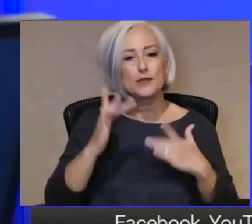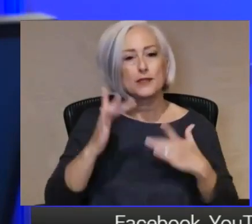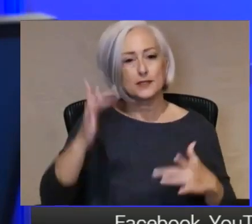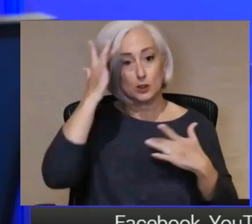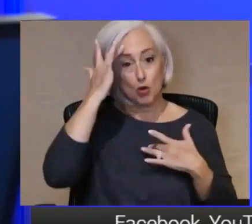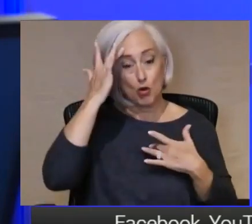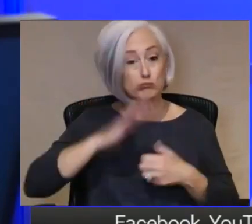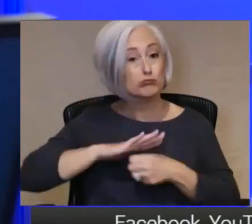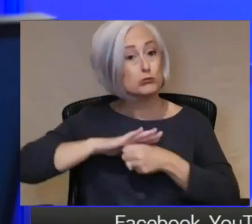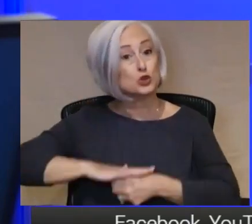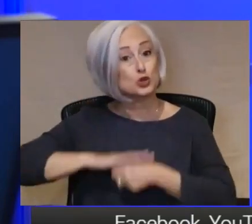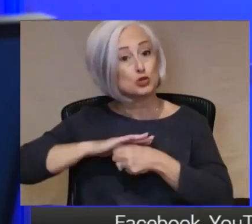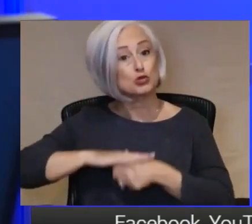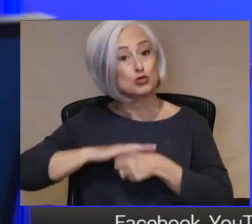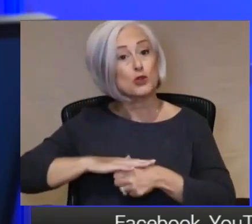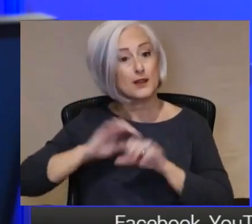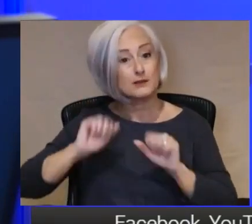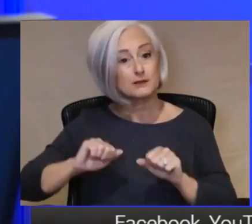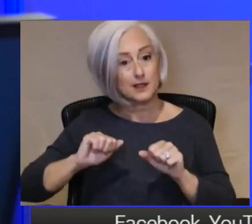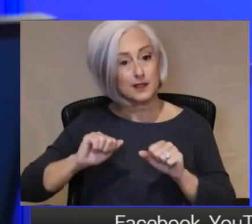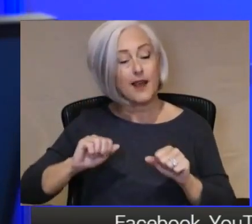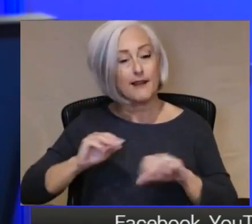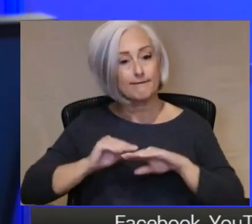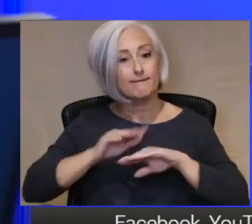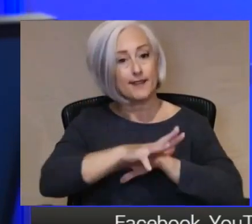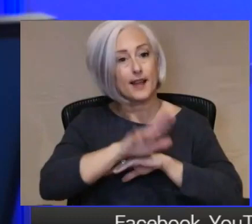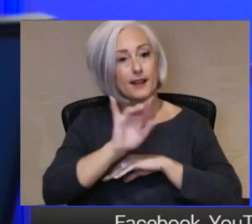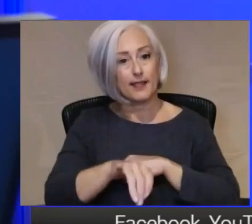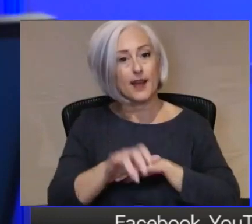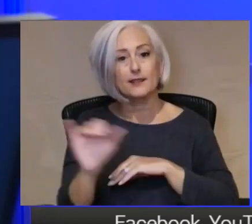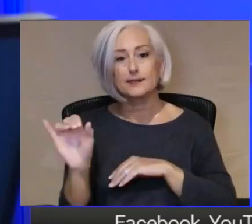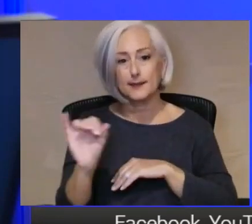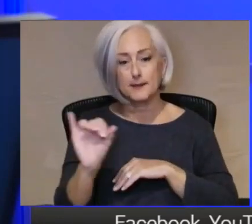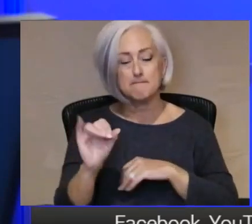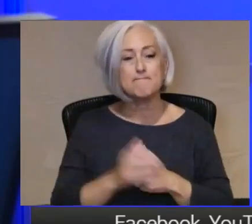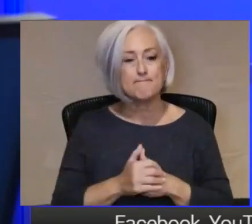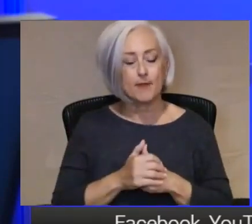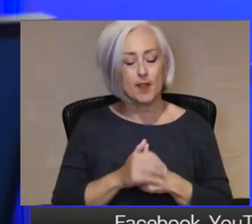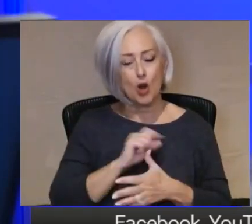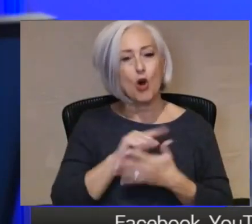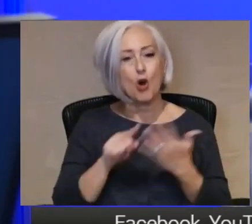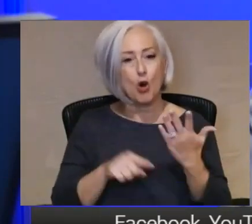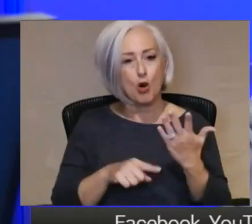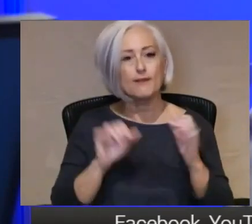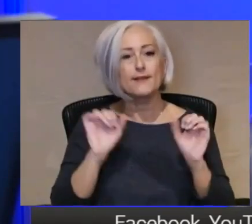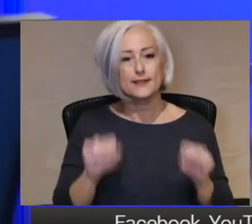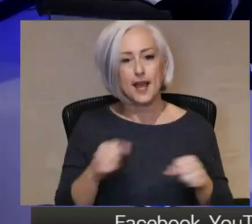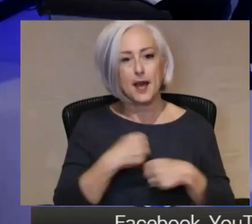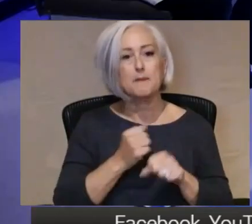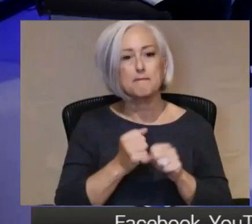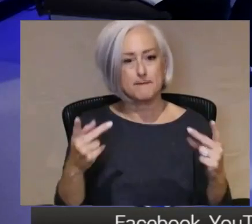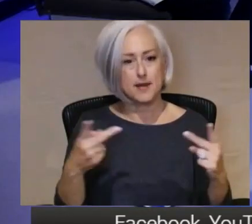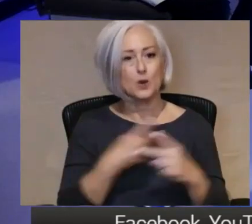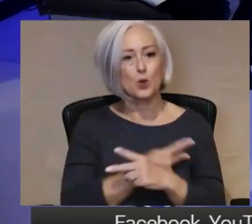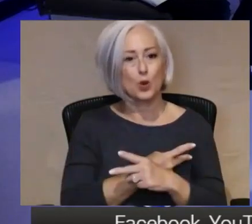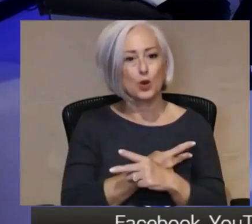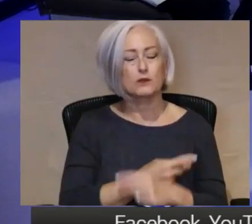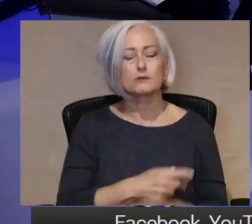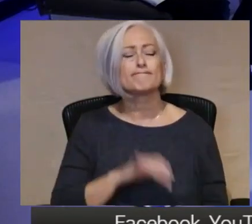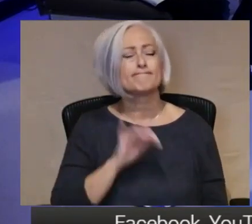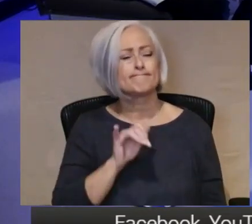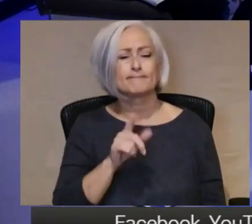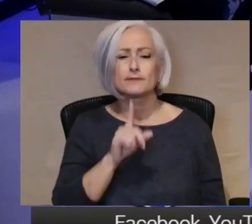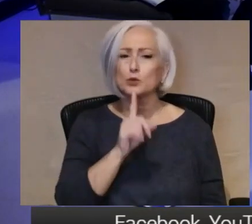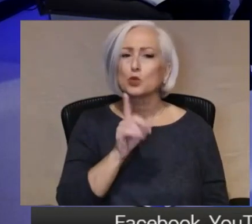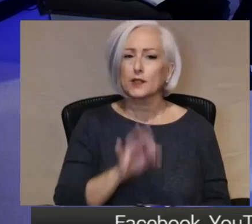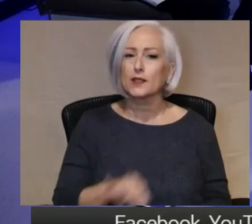know, day-to-day stress can also affect it. So yes, all these things can make symptoms worse. Yeah, I think that's really important